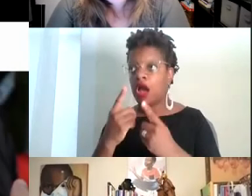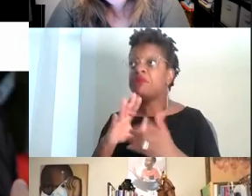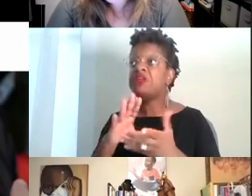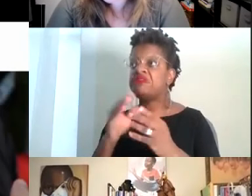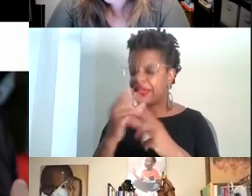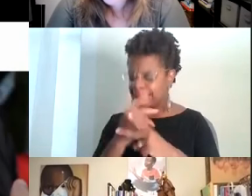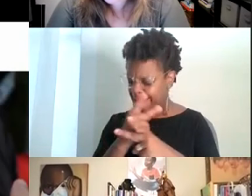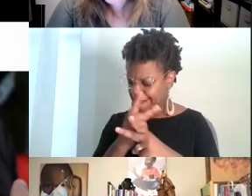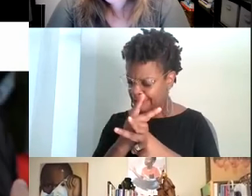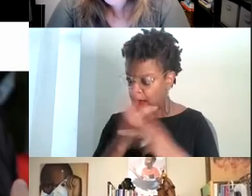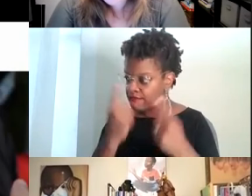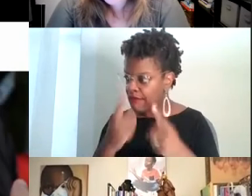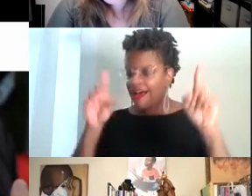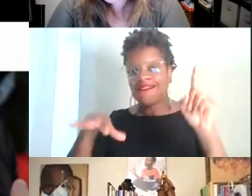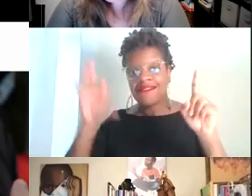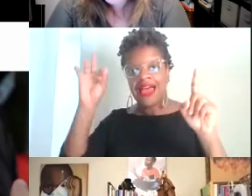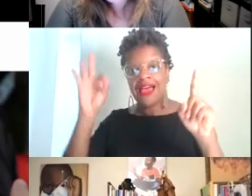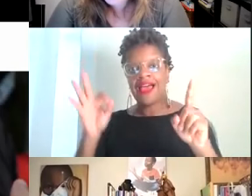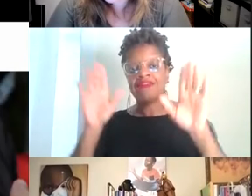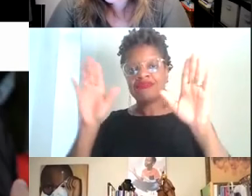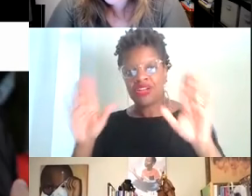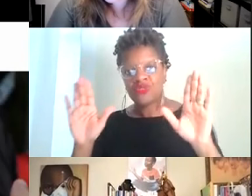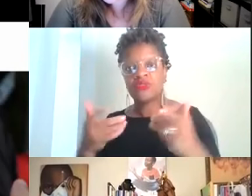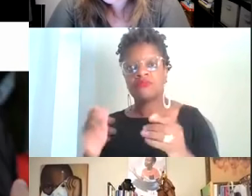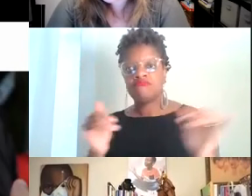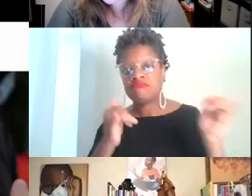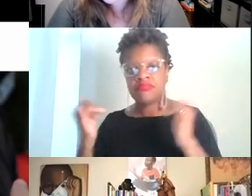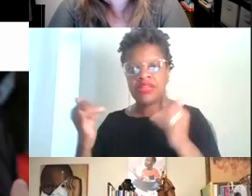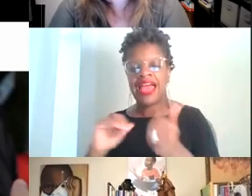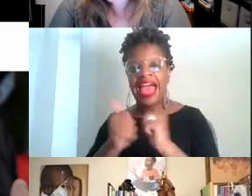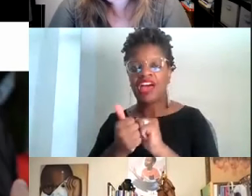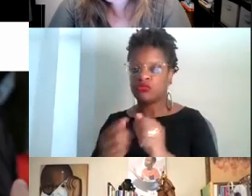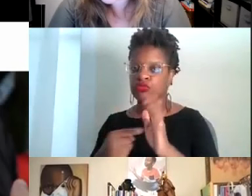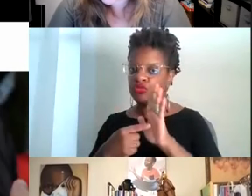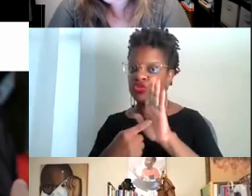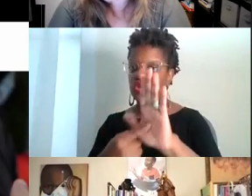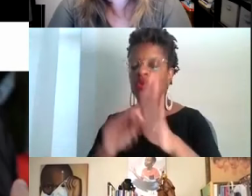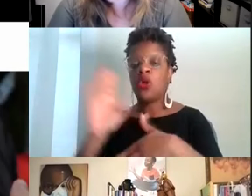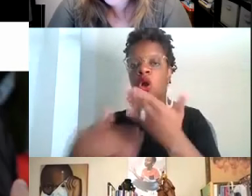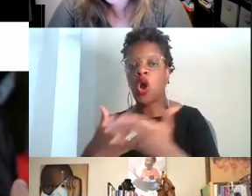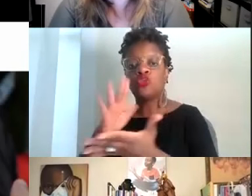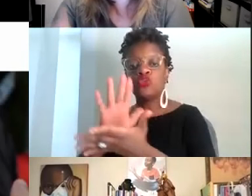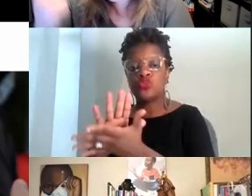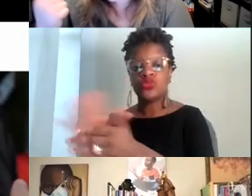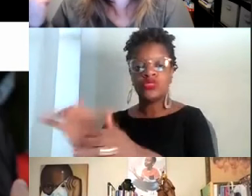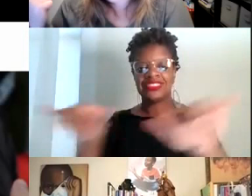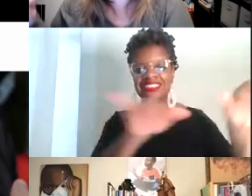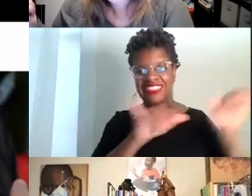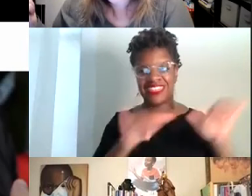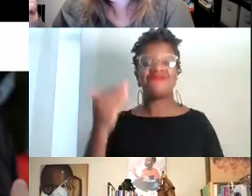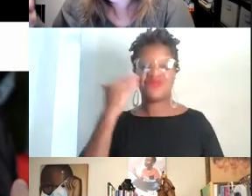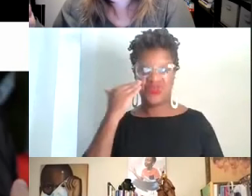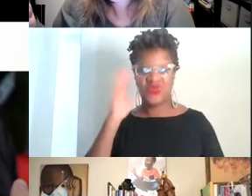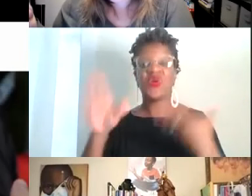How do we amplify those bright spots? And how do we make sure all school buildings know, oh, this school